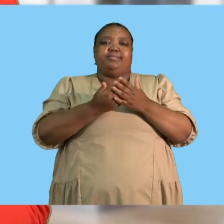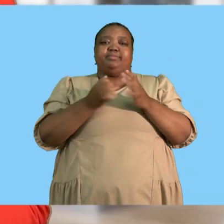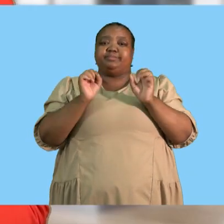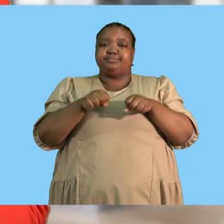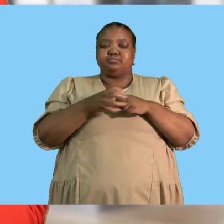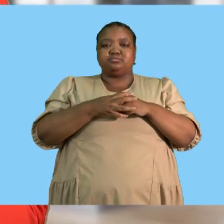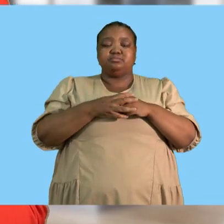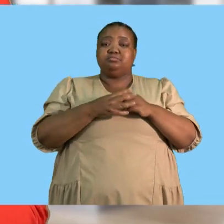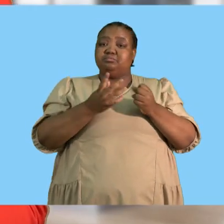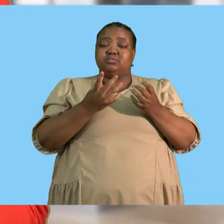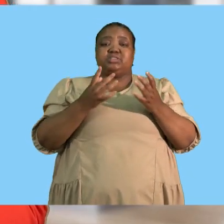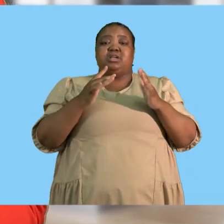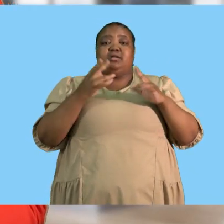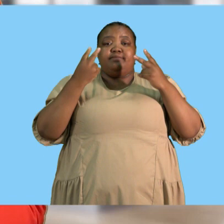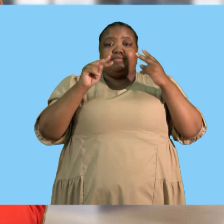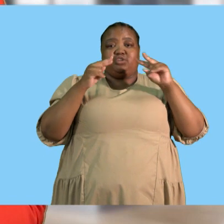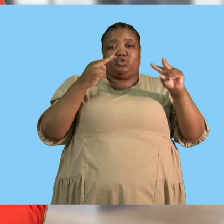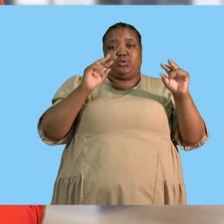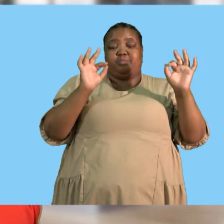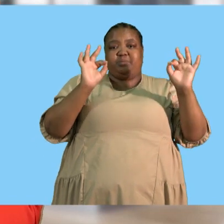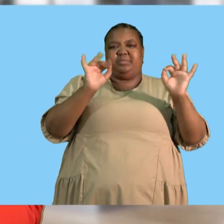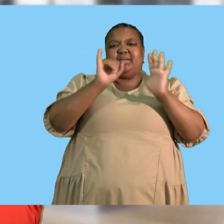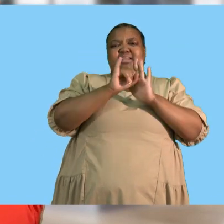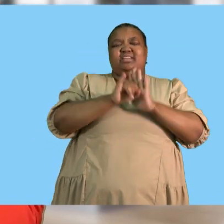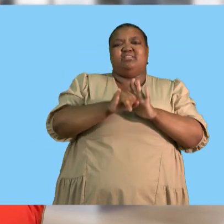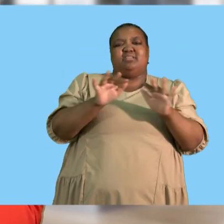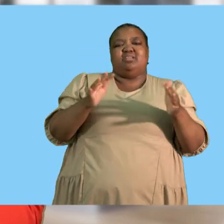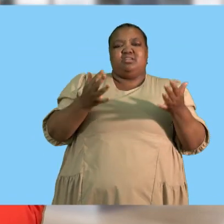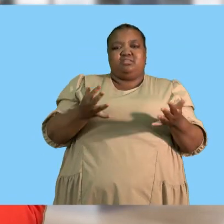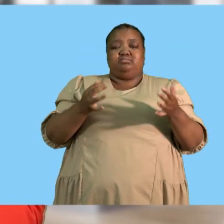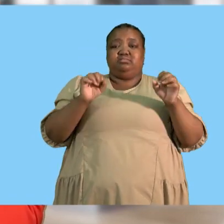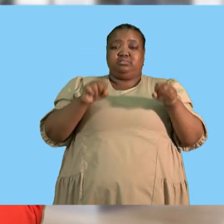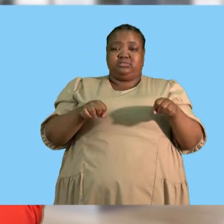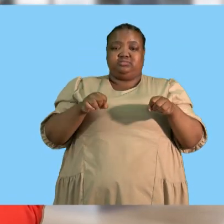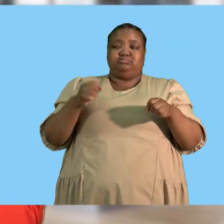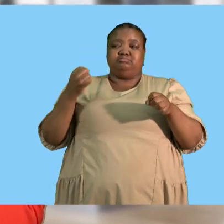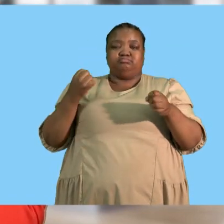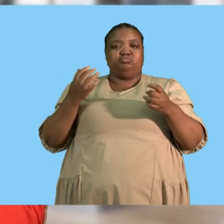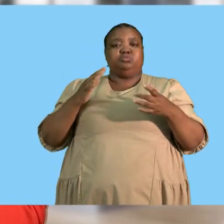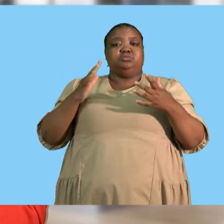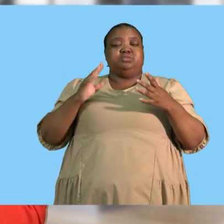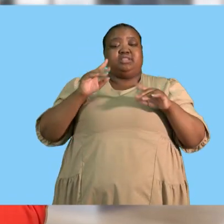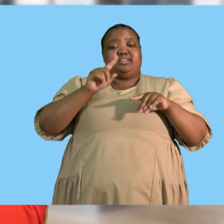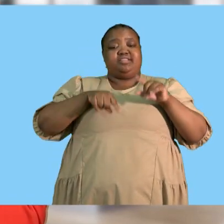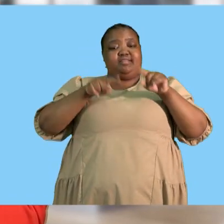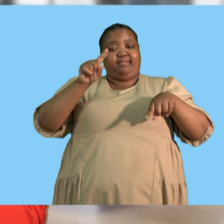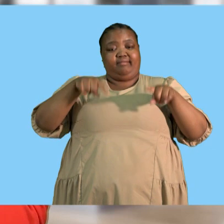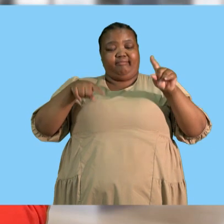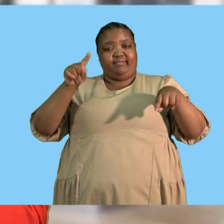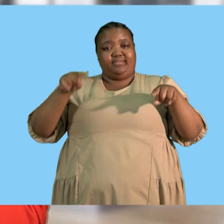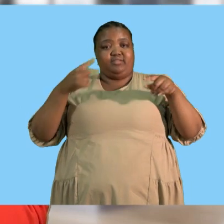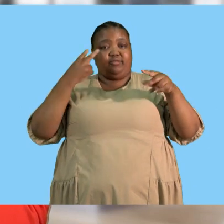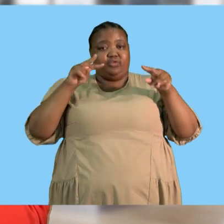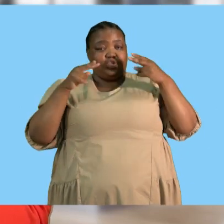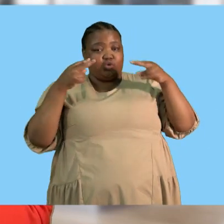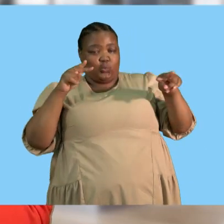grade 11s, the only way for you to identify correctly is if you familiarize yourself with the